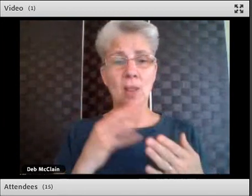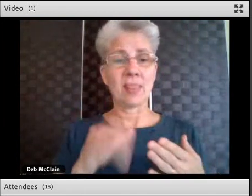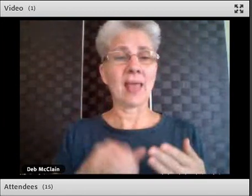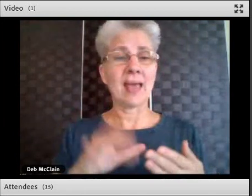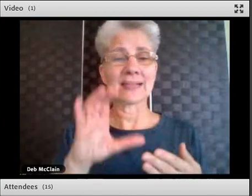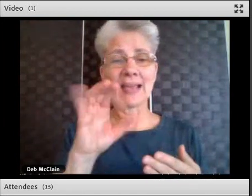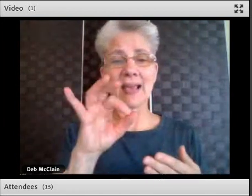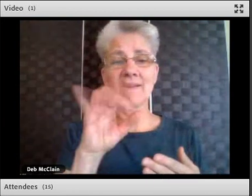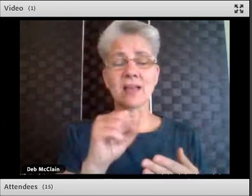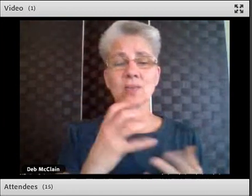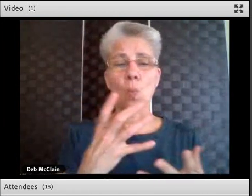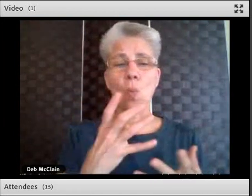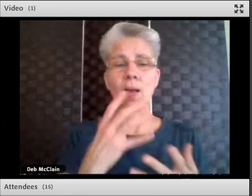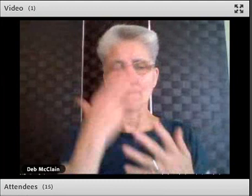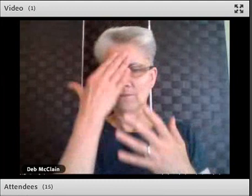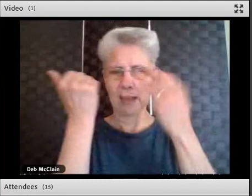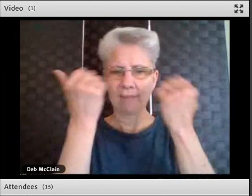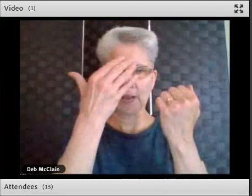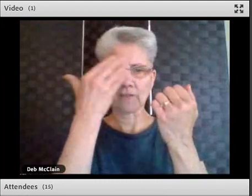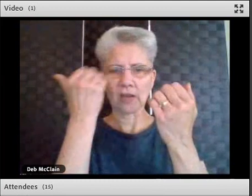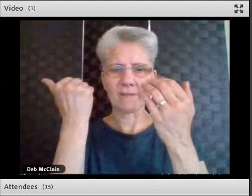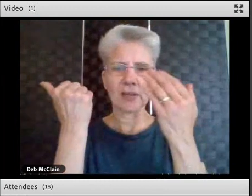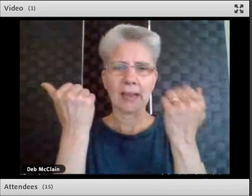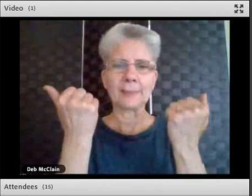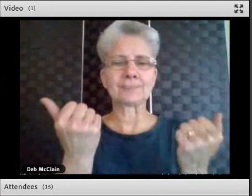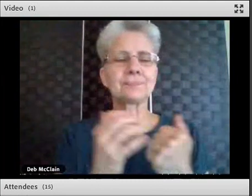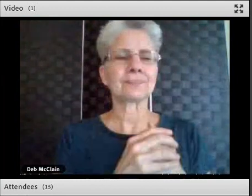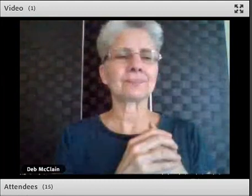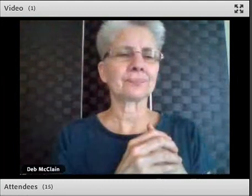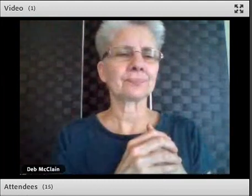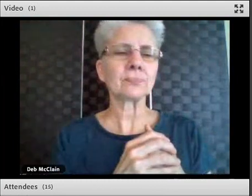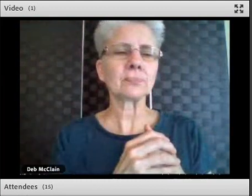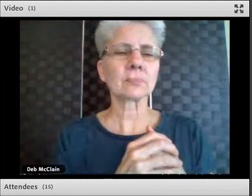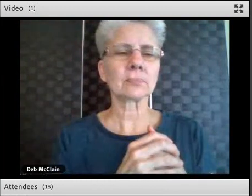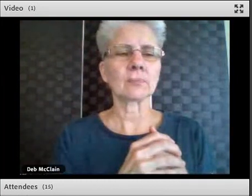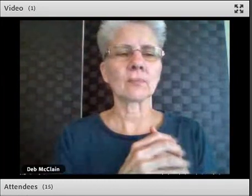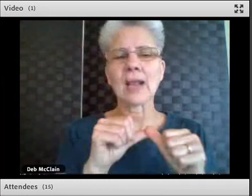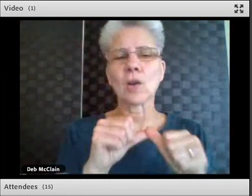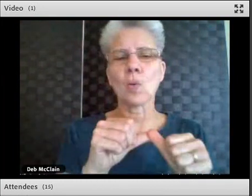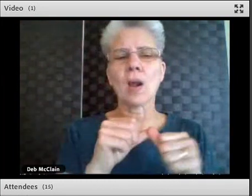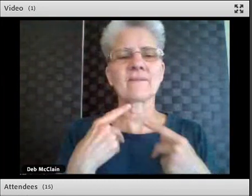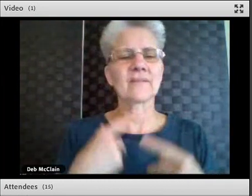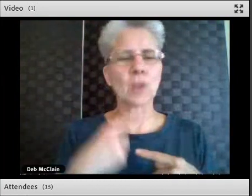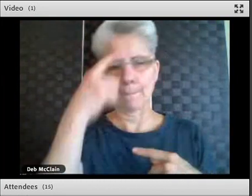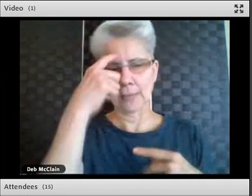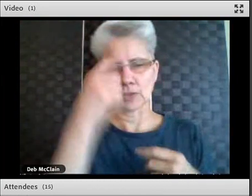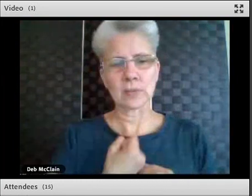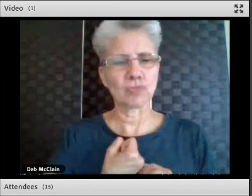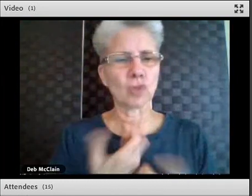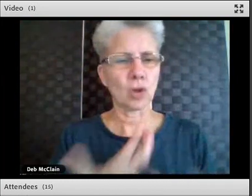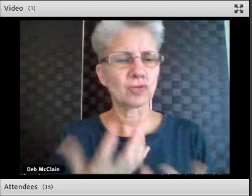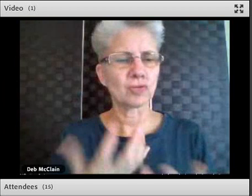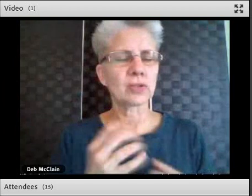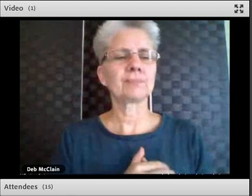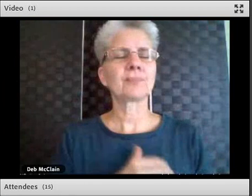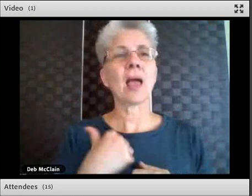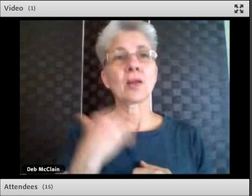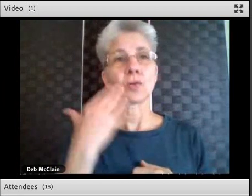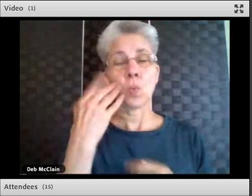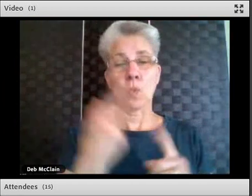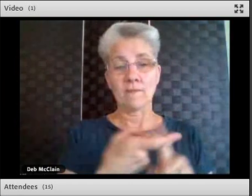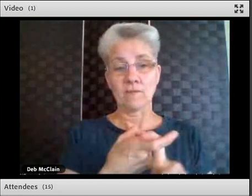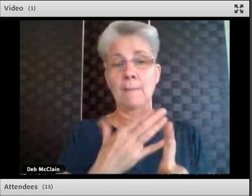of CFS is forgetfulness. And then chronic physical and mental exhaustion. I know a